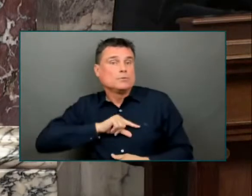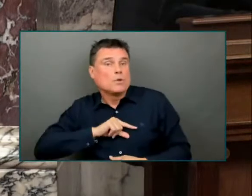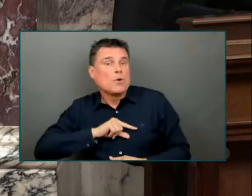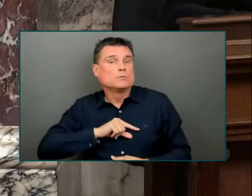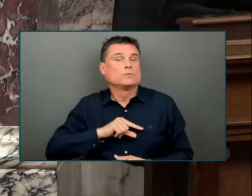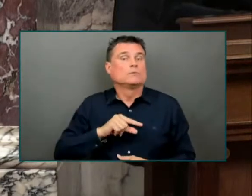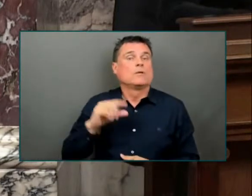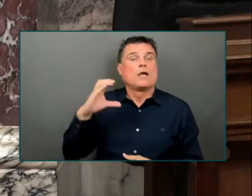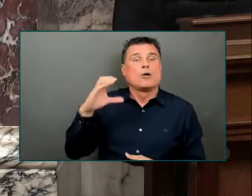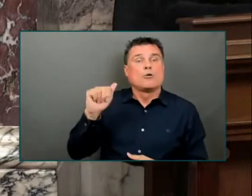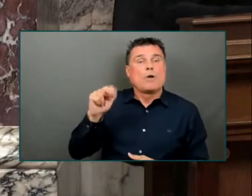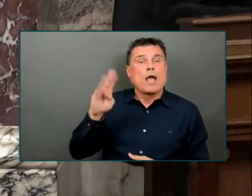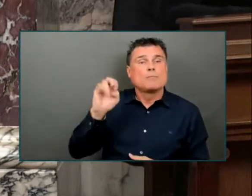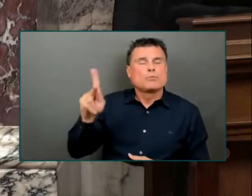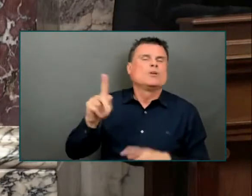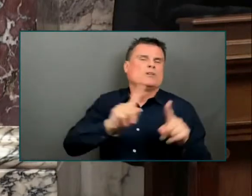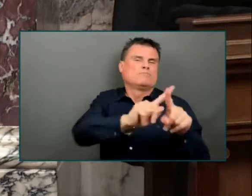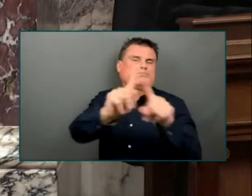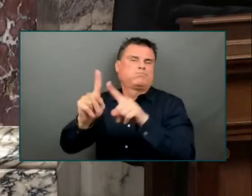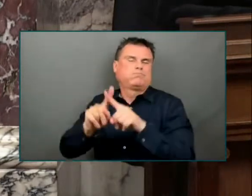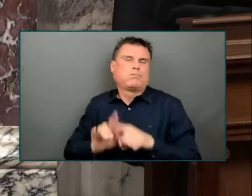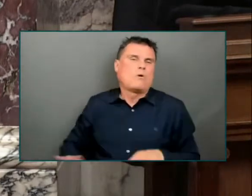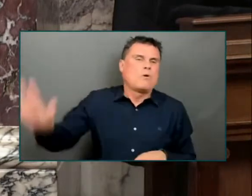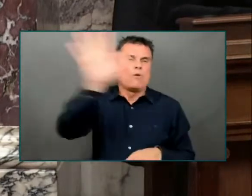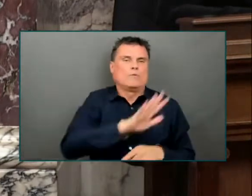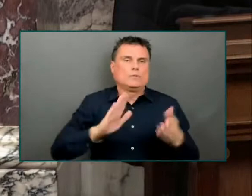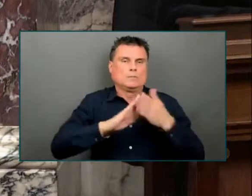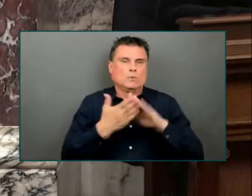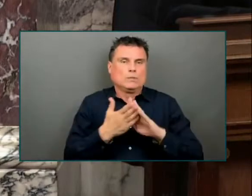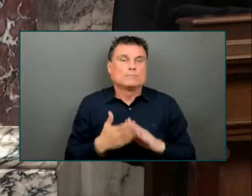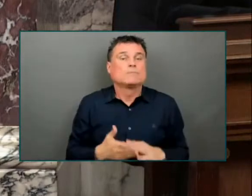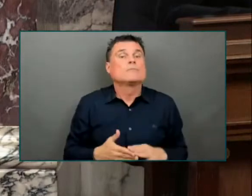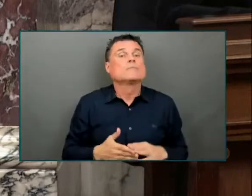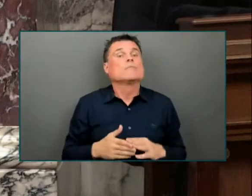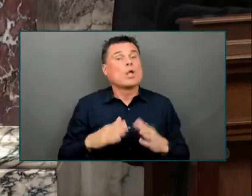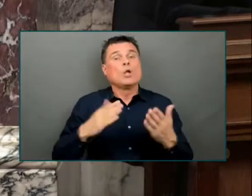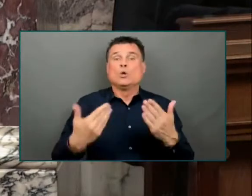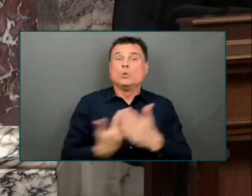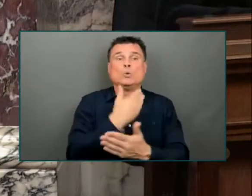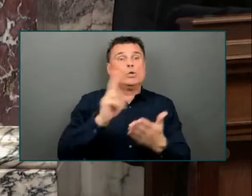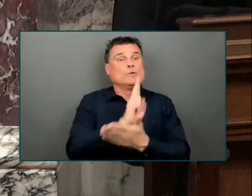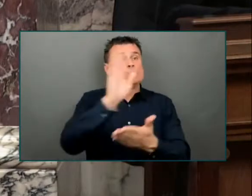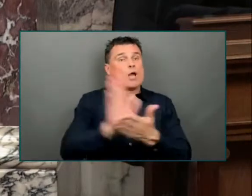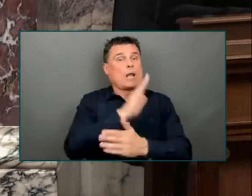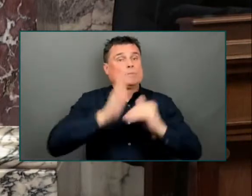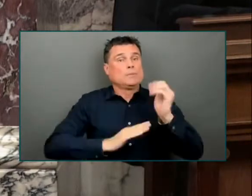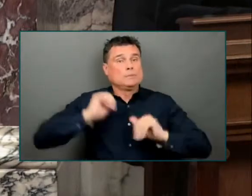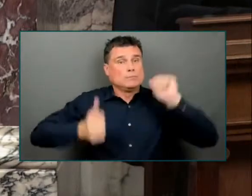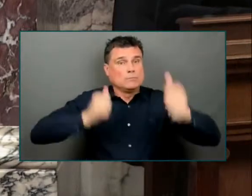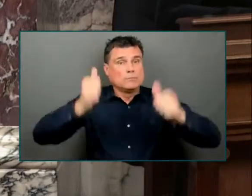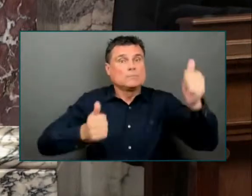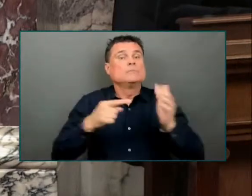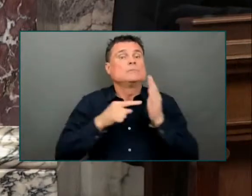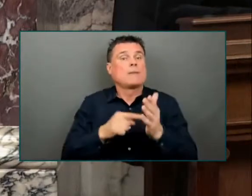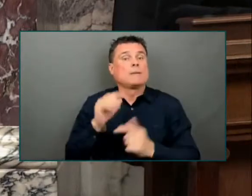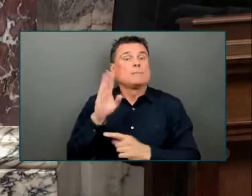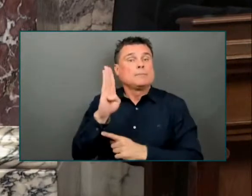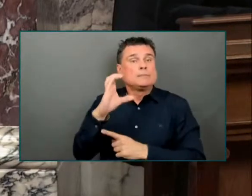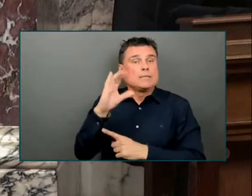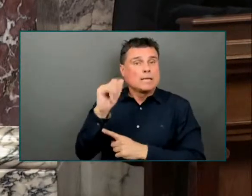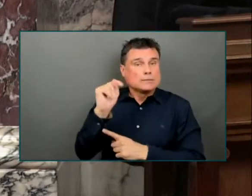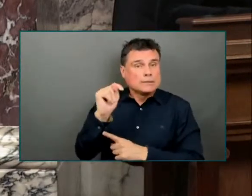Broadway subway in Vancouver and the Quartz Creek Bridge replacement. And today, Mr. Speaker, we